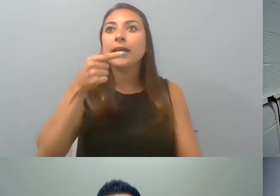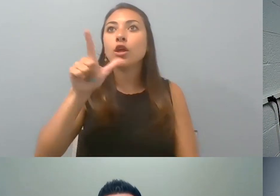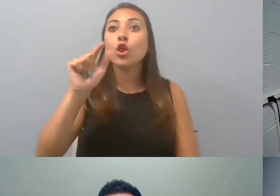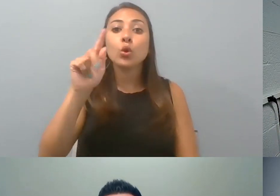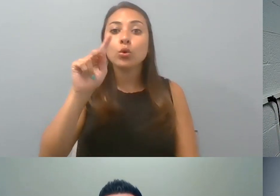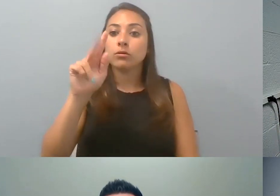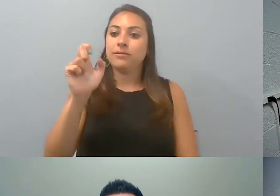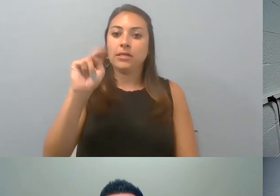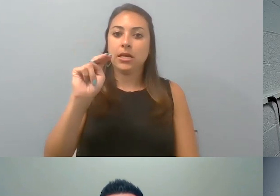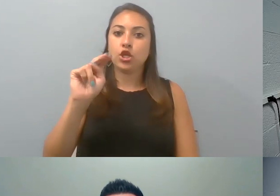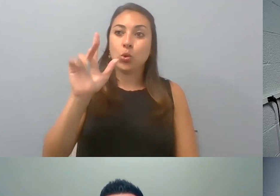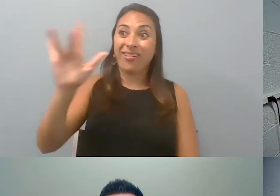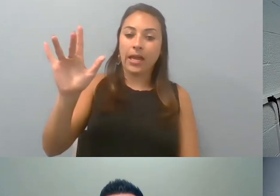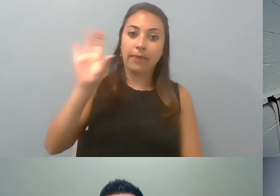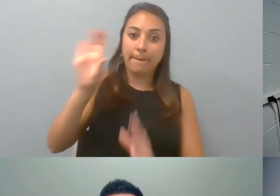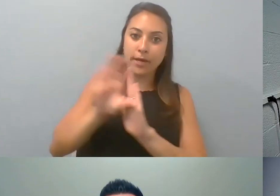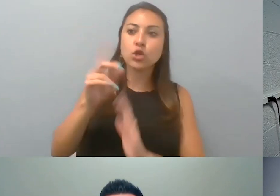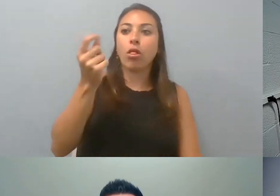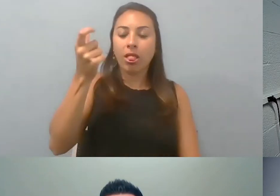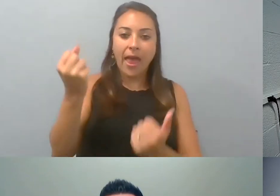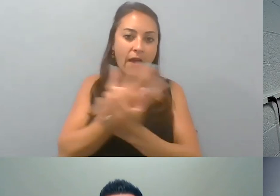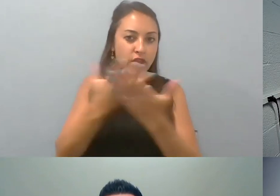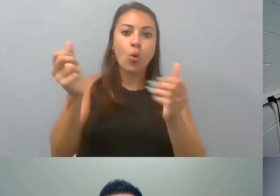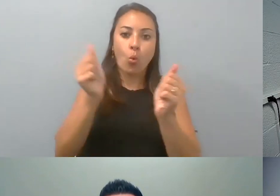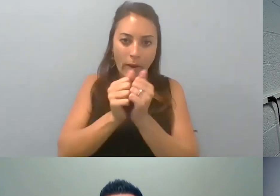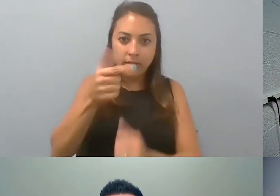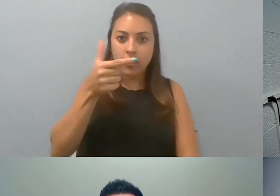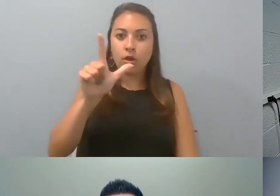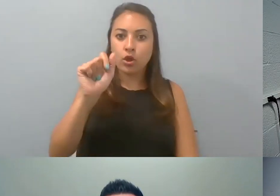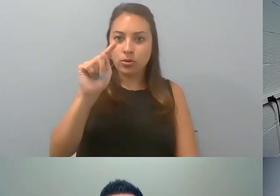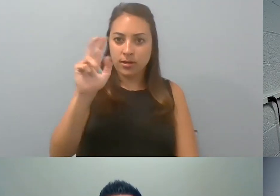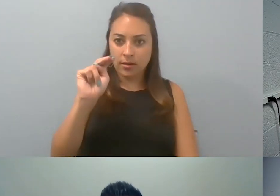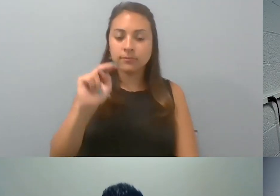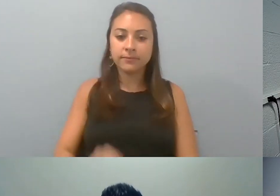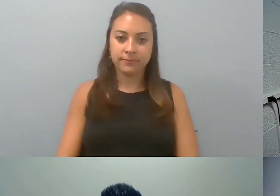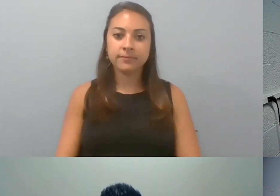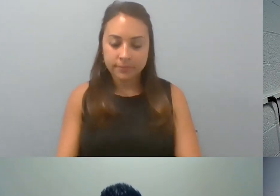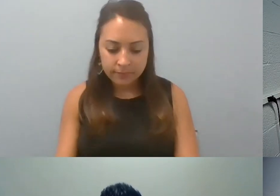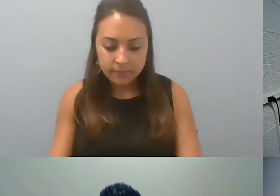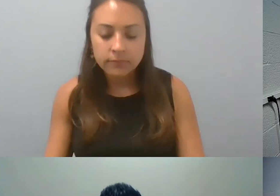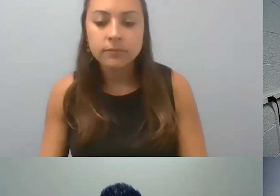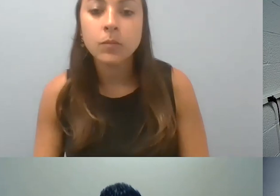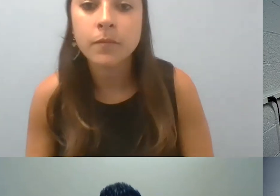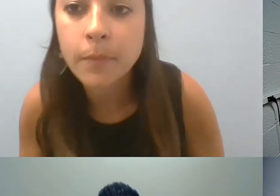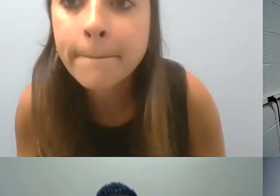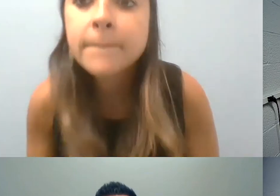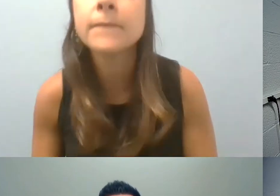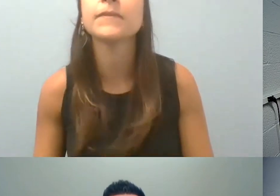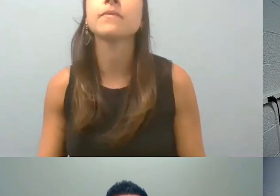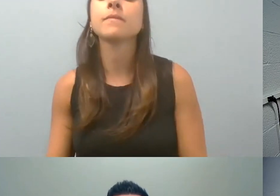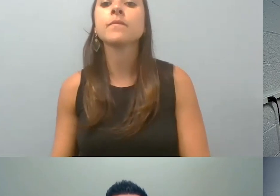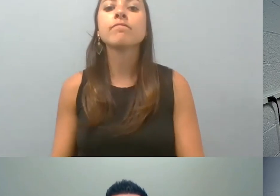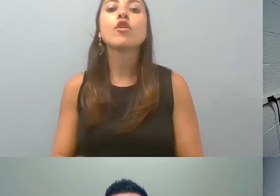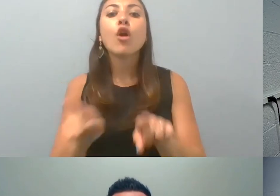people aren't looking for that level of detail, our website that lists our menus do have restaurant style descriptions. So